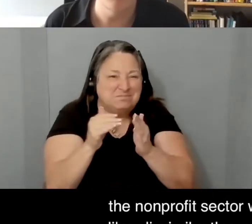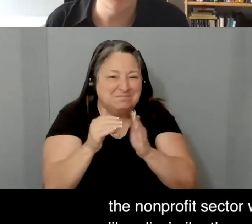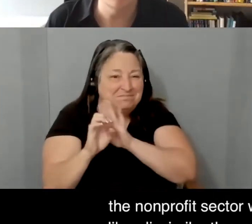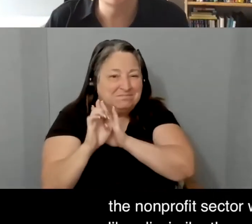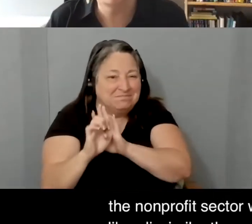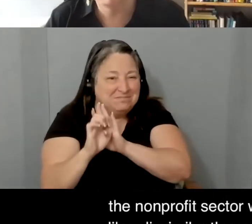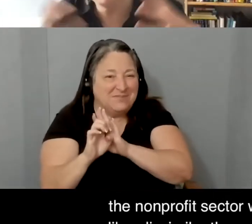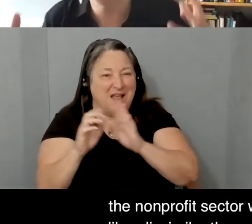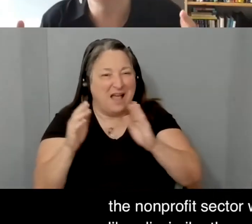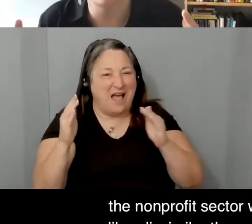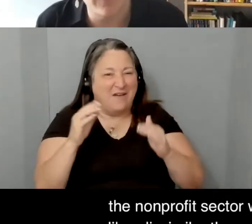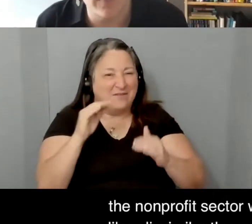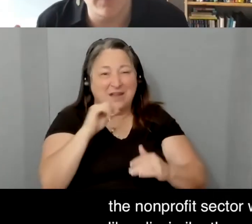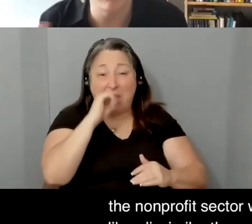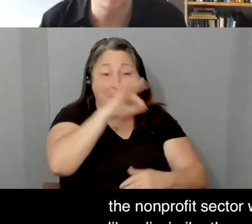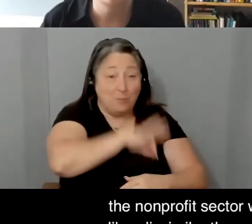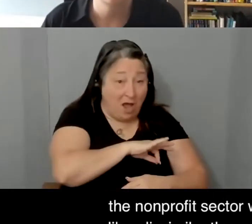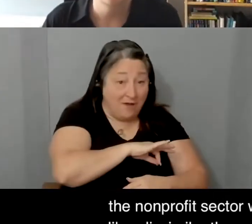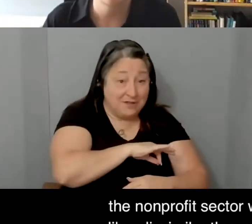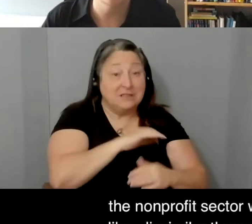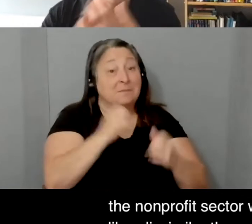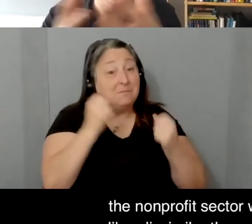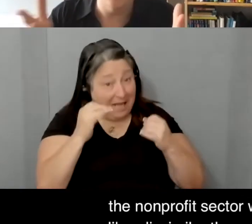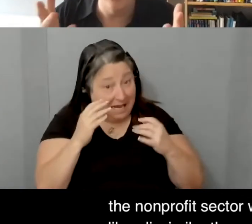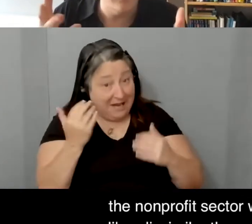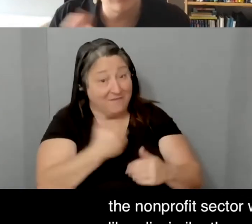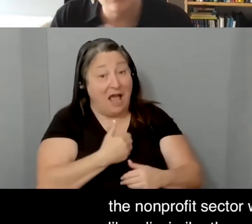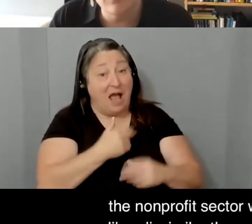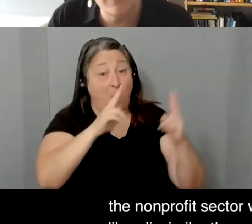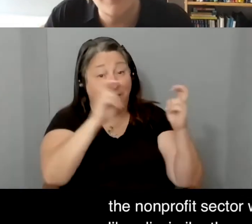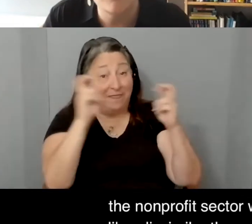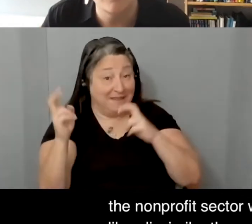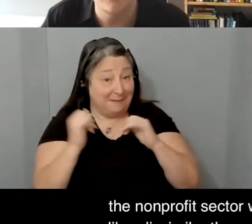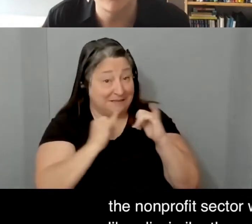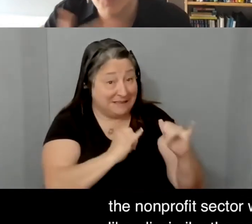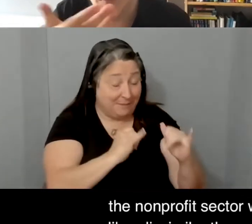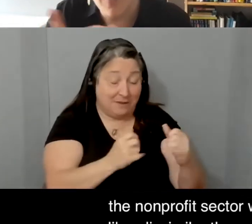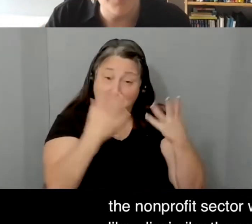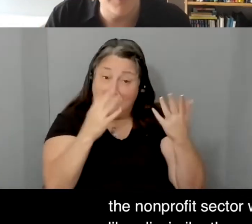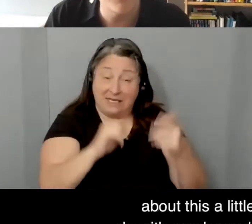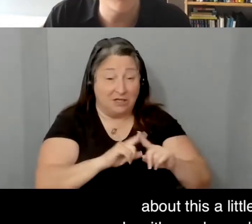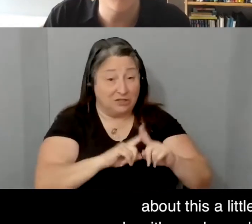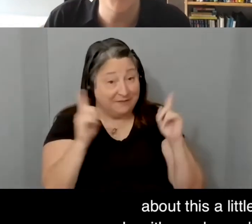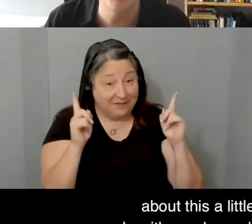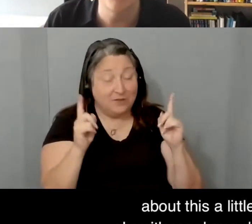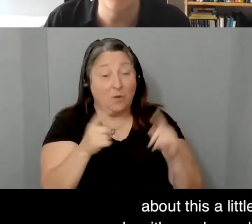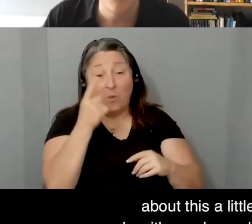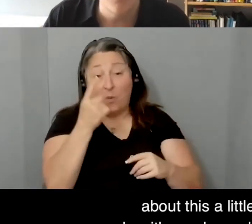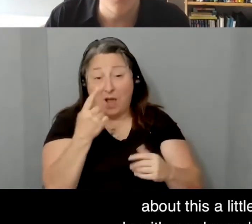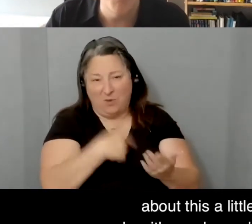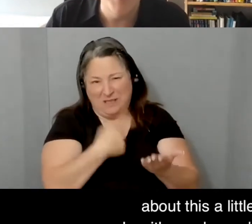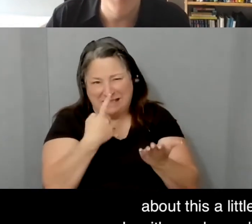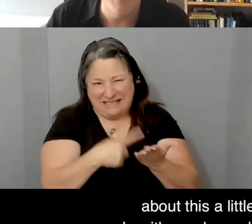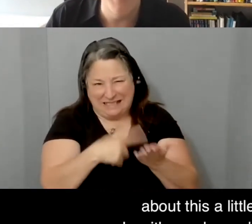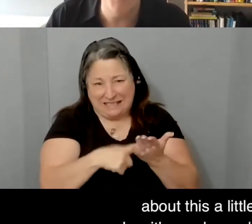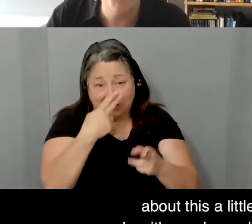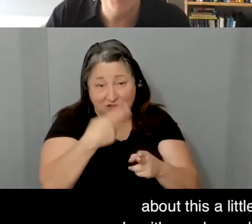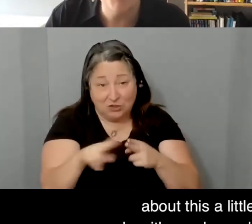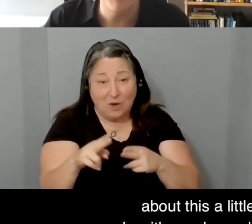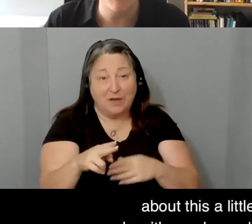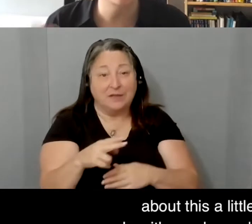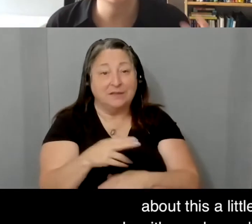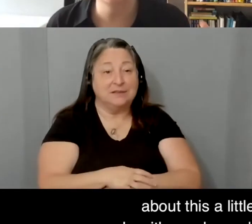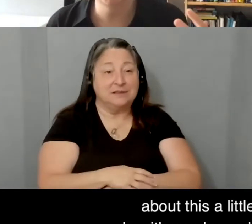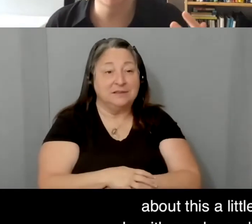similar themes and then like dissimilar themes. So one is, and we talked about this a little bit in